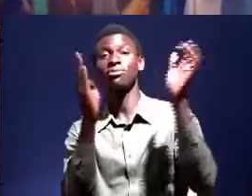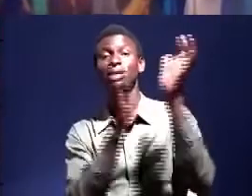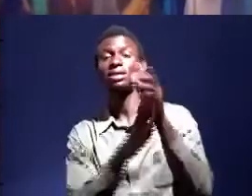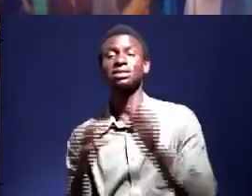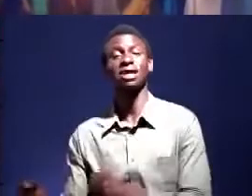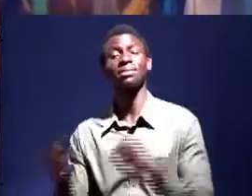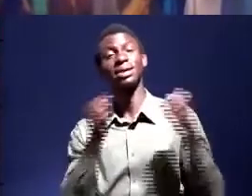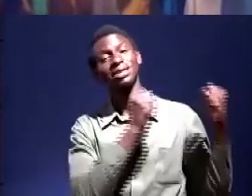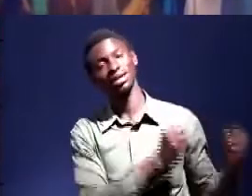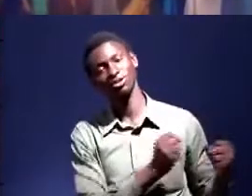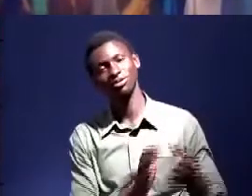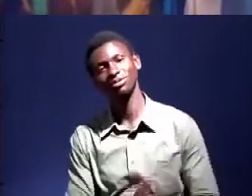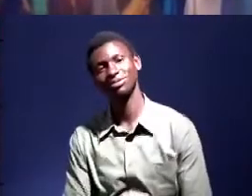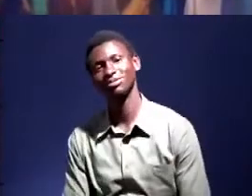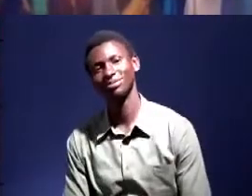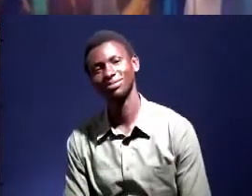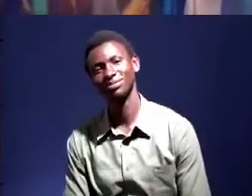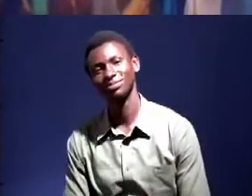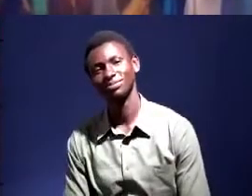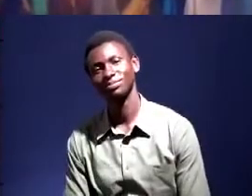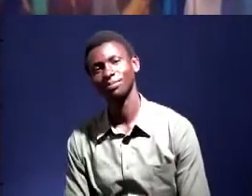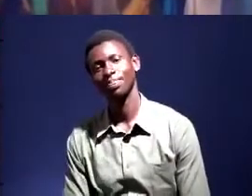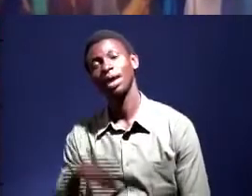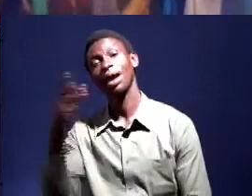where people were baptized once